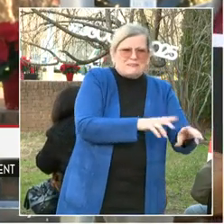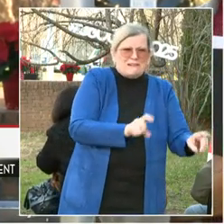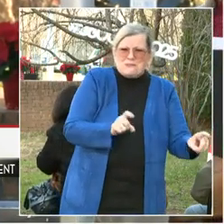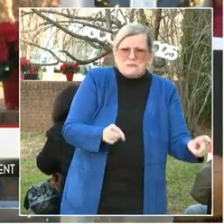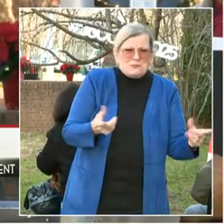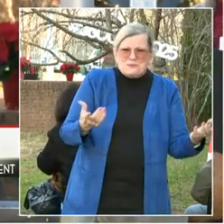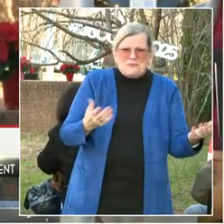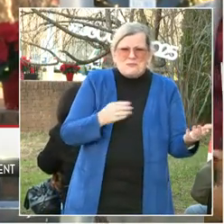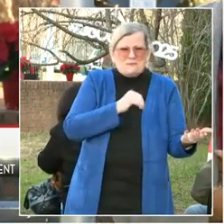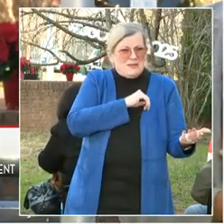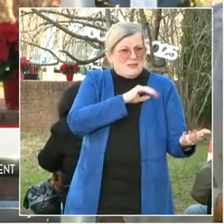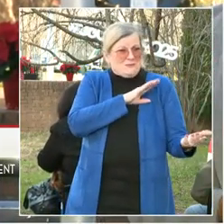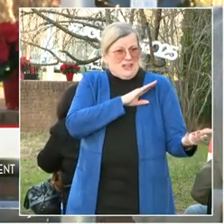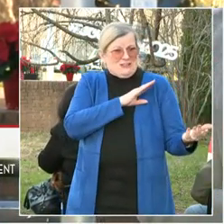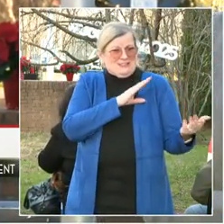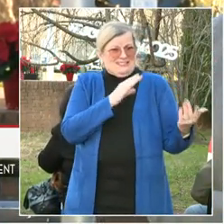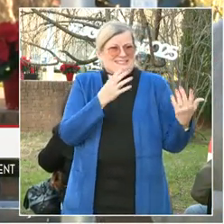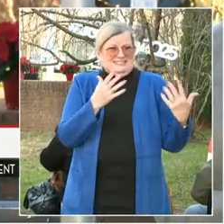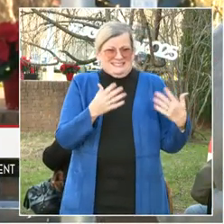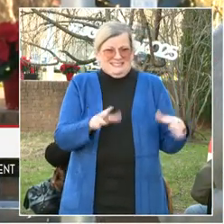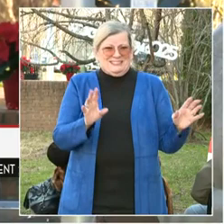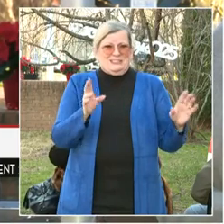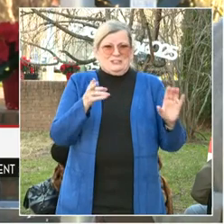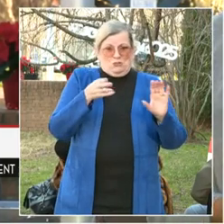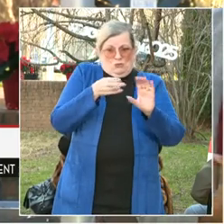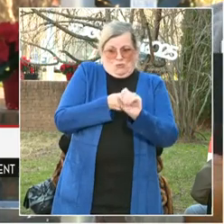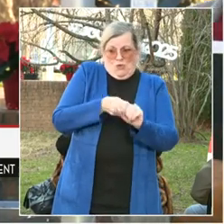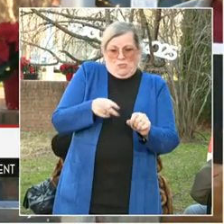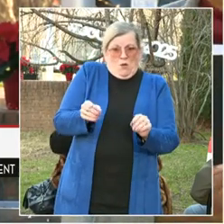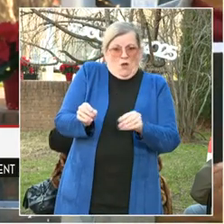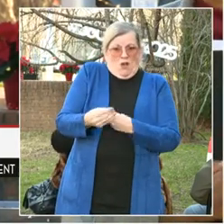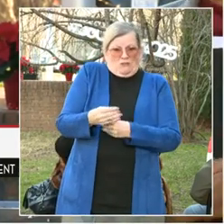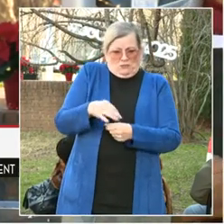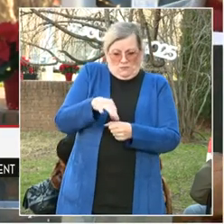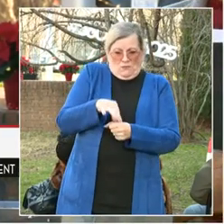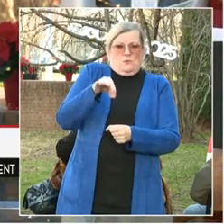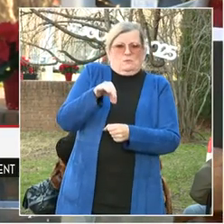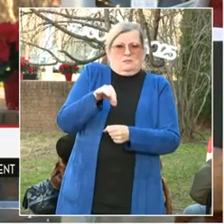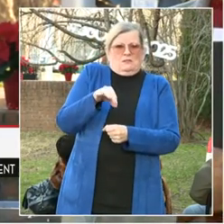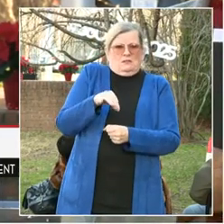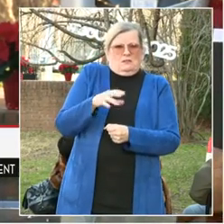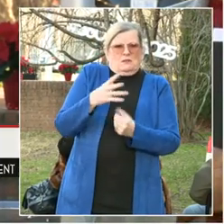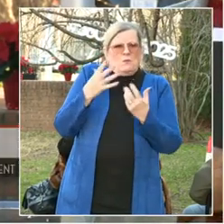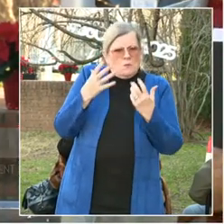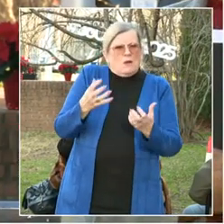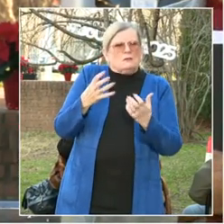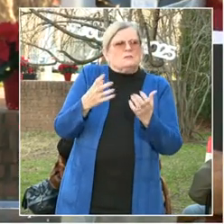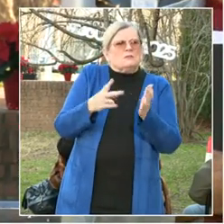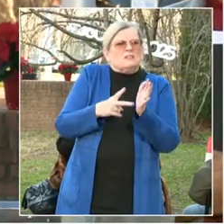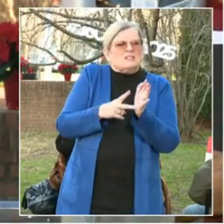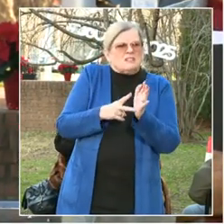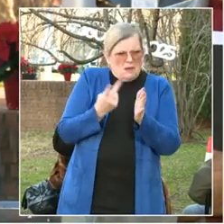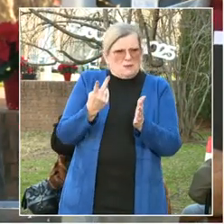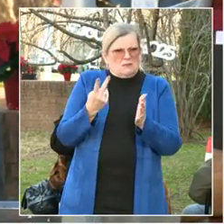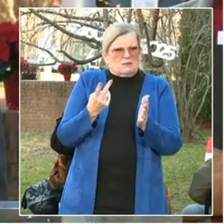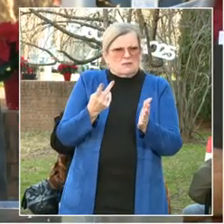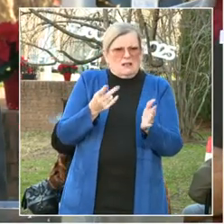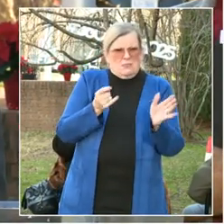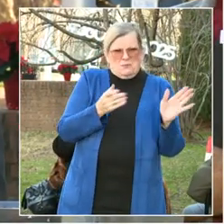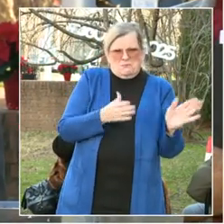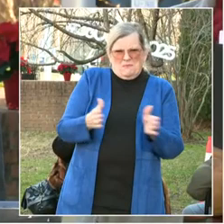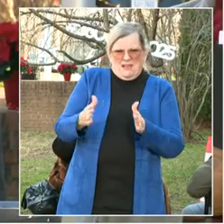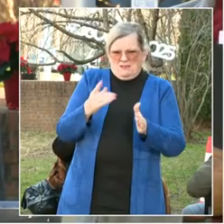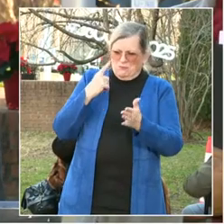Housing Production Trust Fund and committed to having at least $100 million of new money in the trust fund every year. But she didn't stop